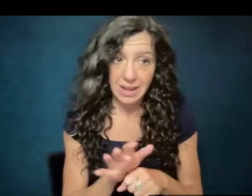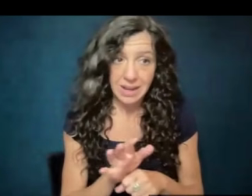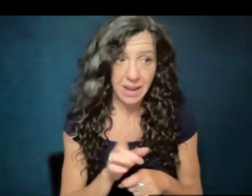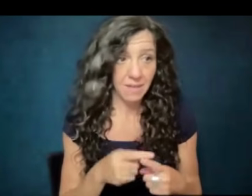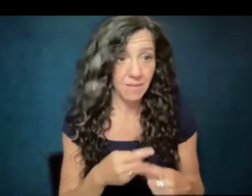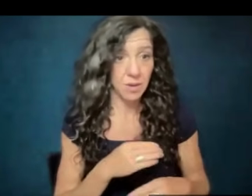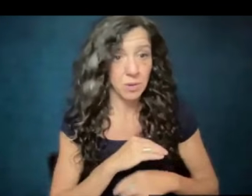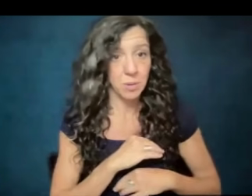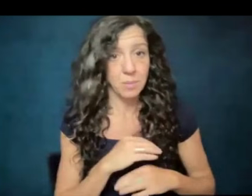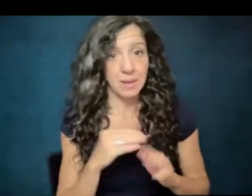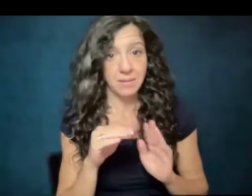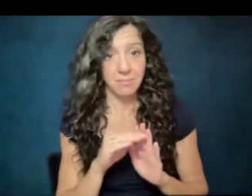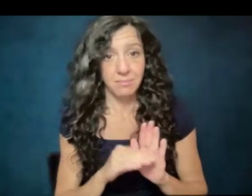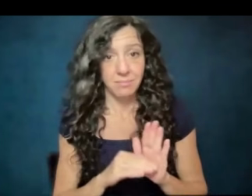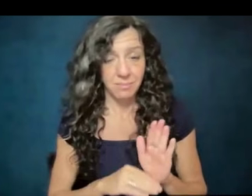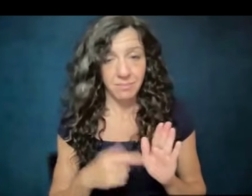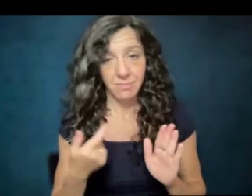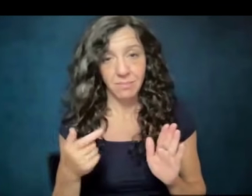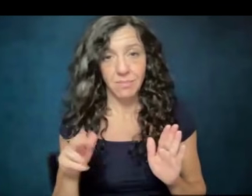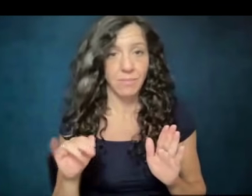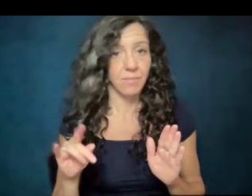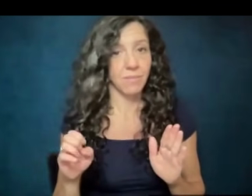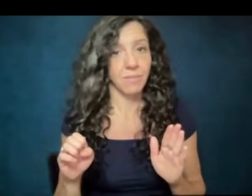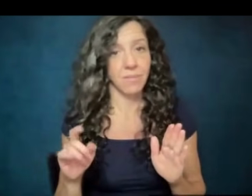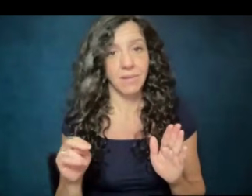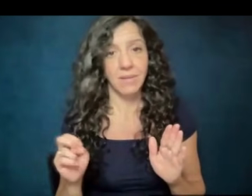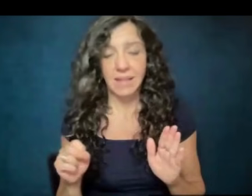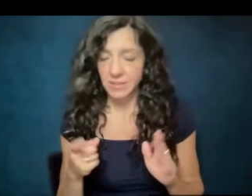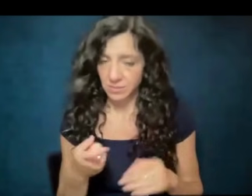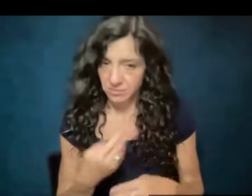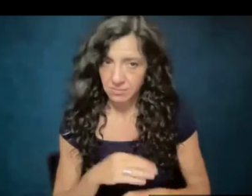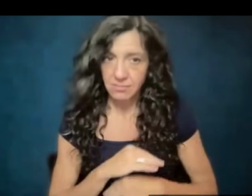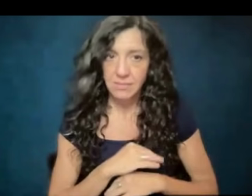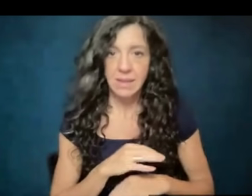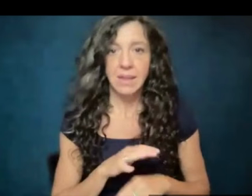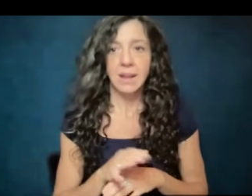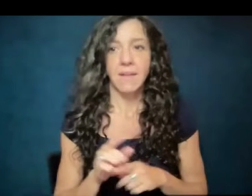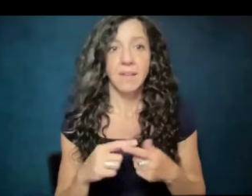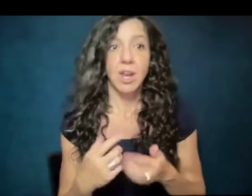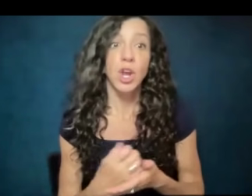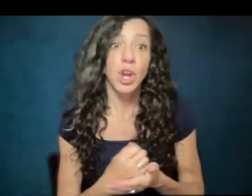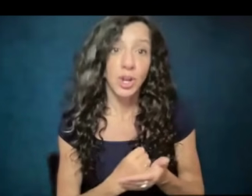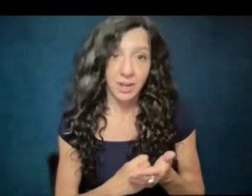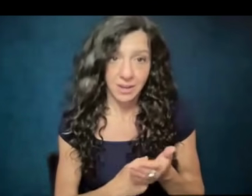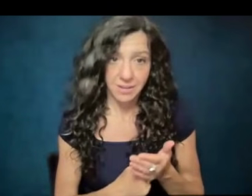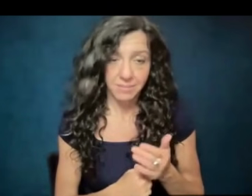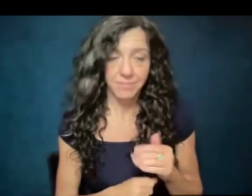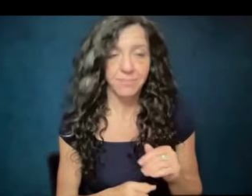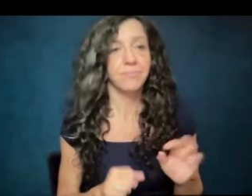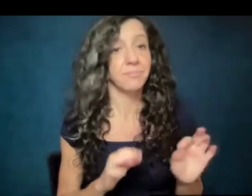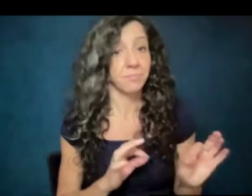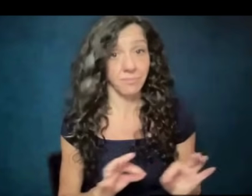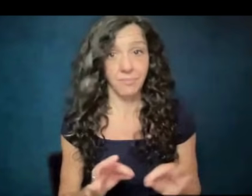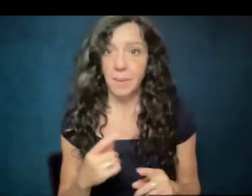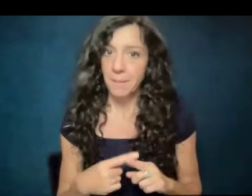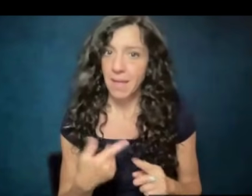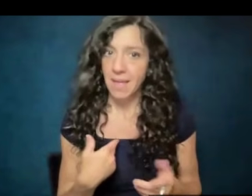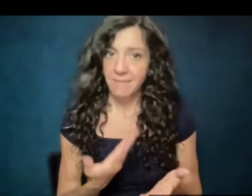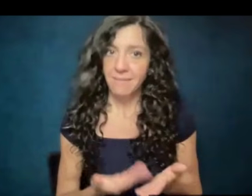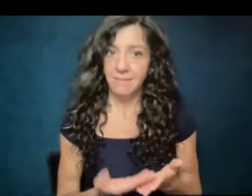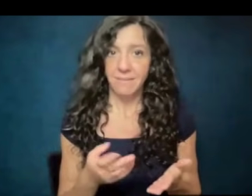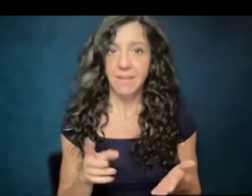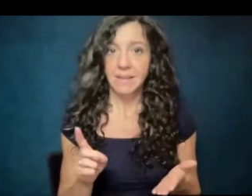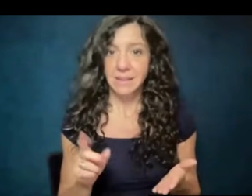the state guidelines, earning enough to meet the state requirements, and you have a disability verified by